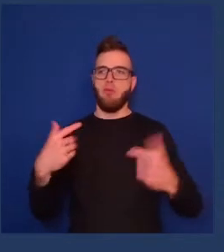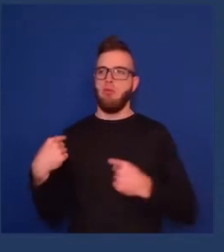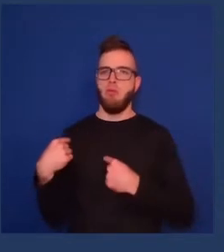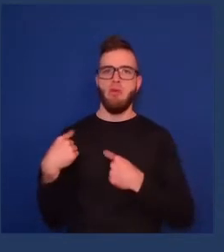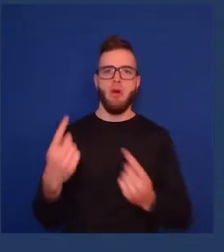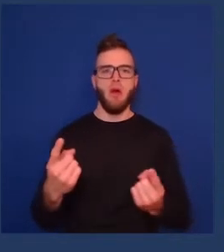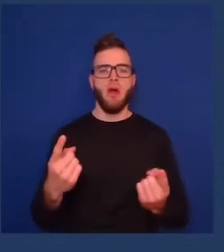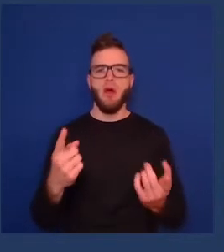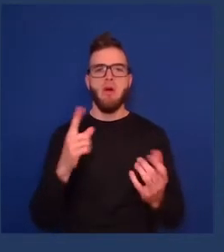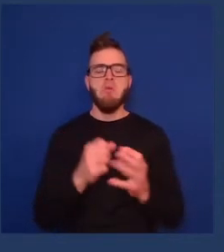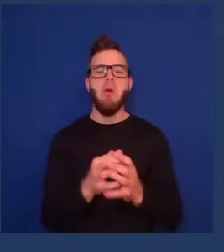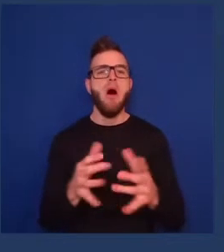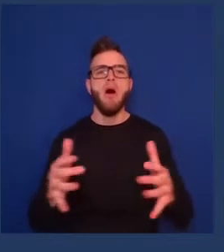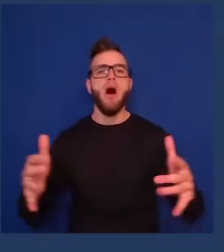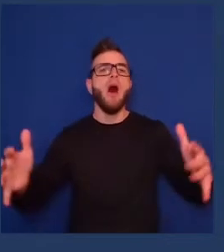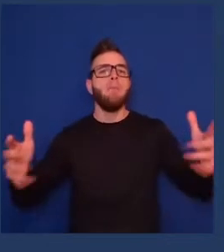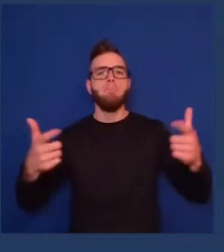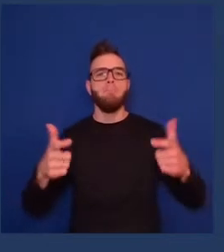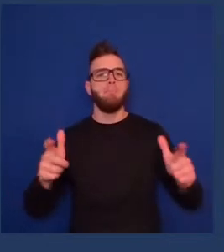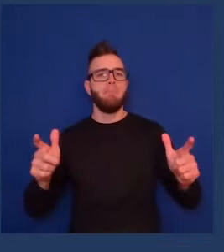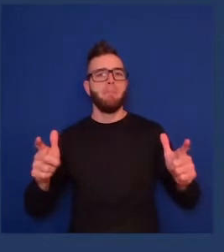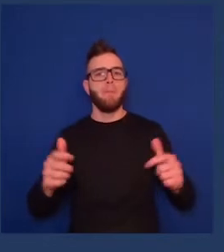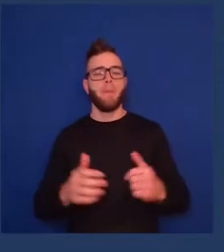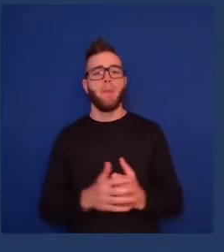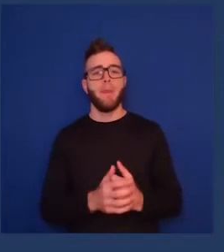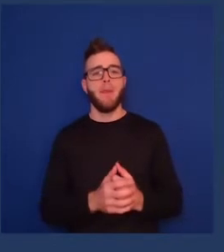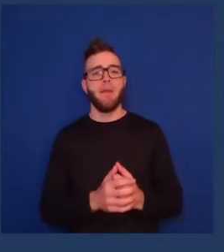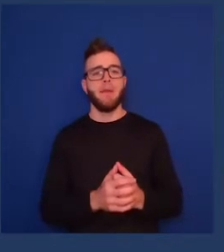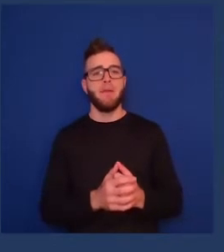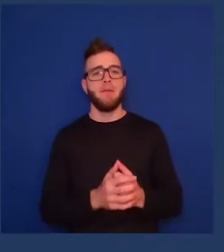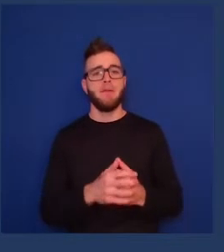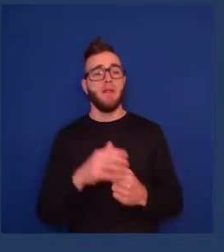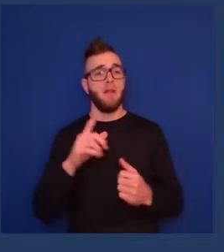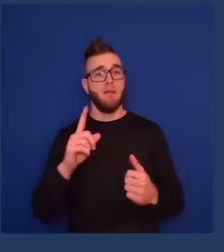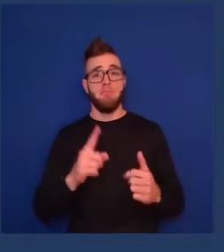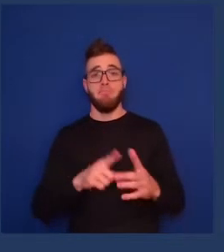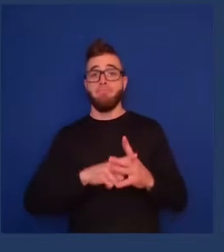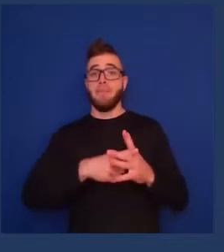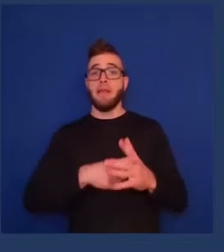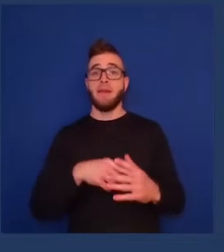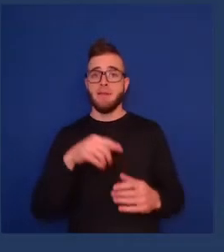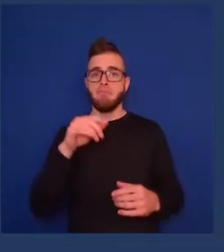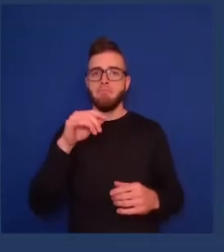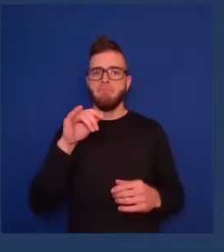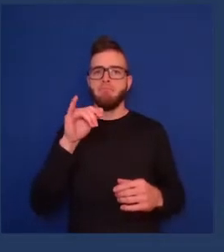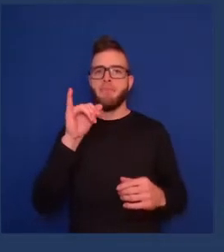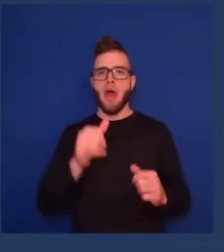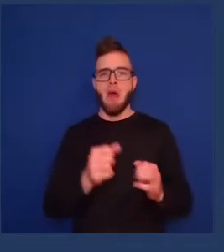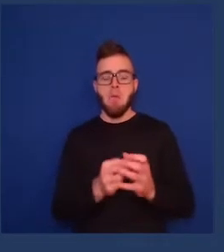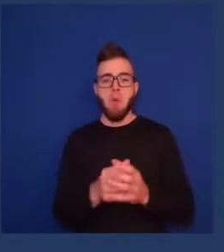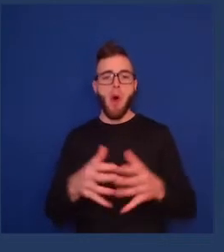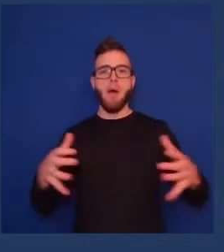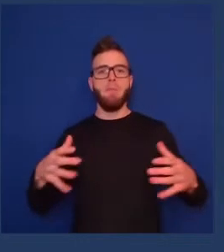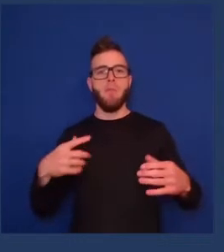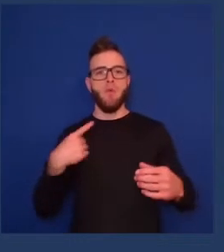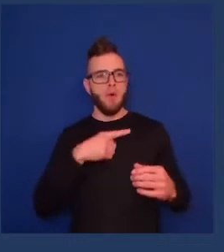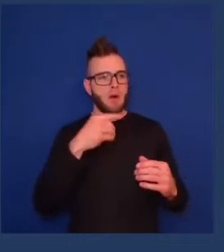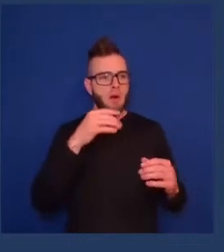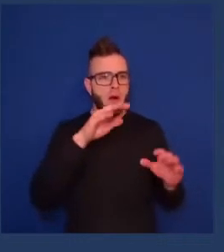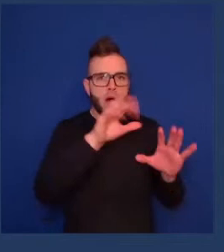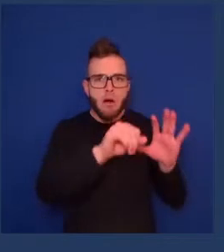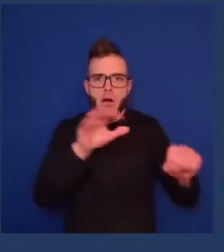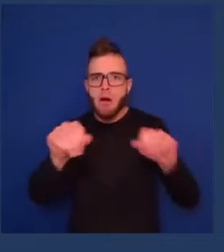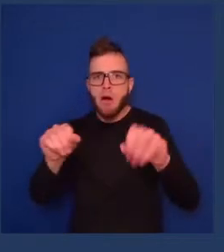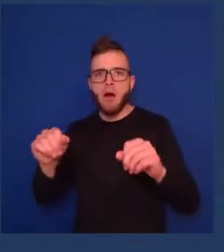the power of having this community grow over time. It has been a bit of a tidal wave. And I think first the sort